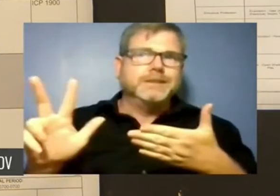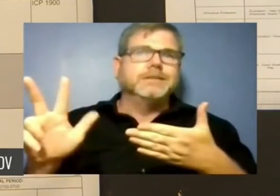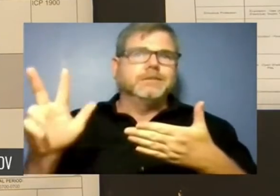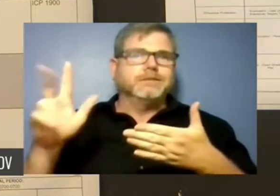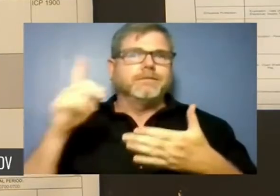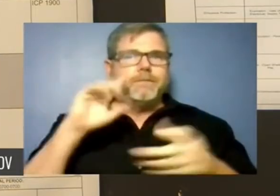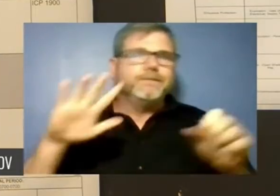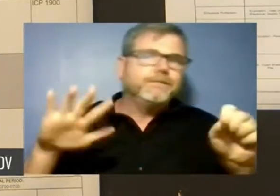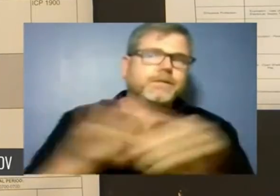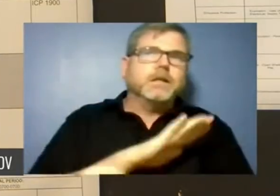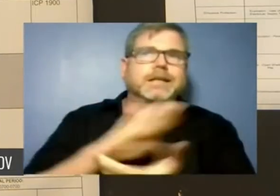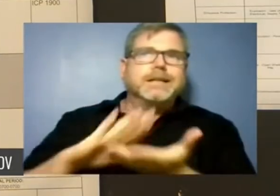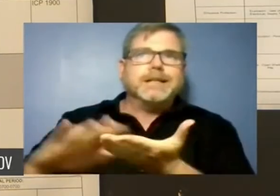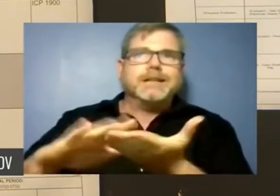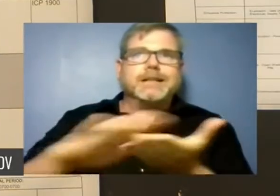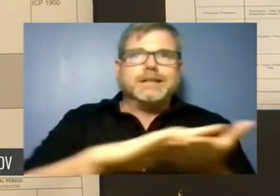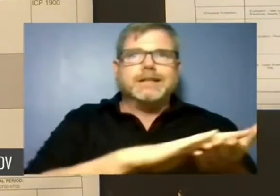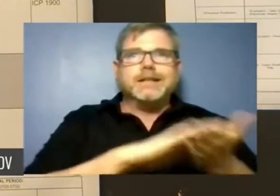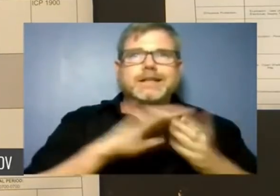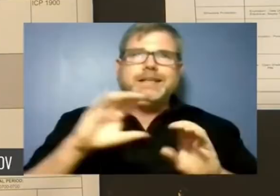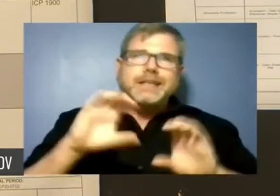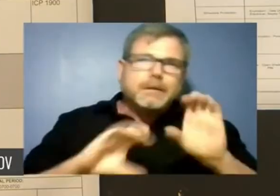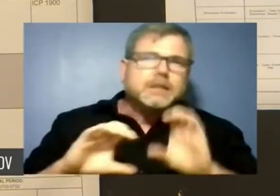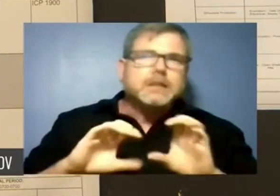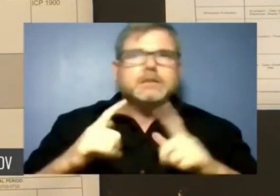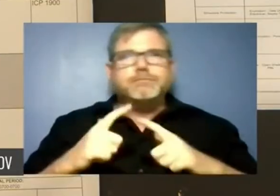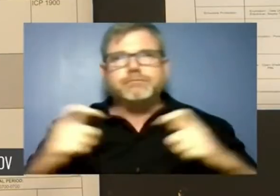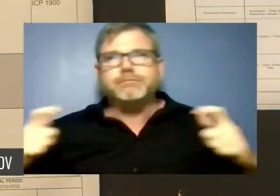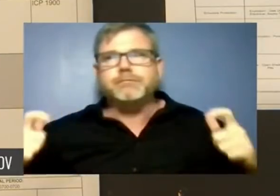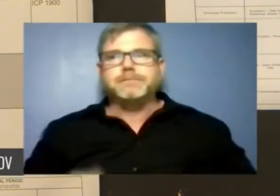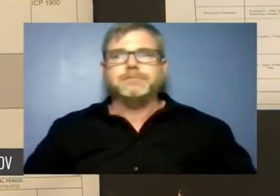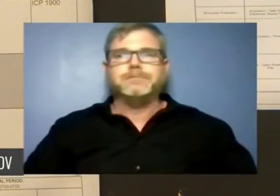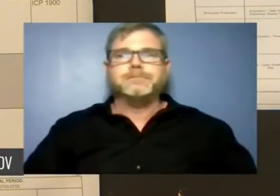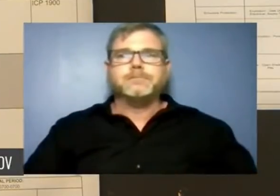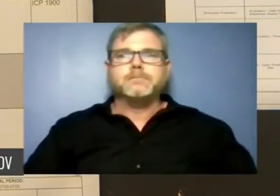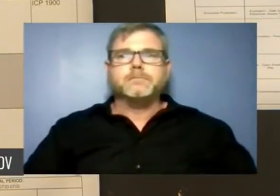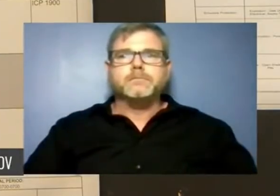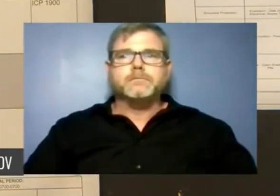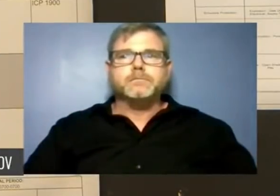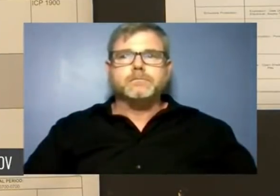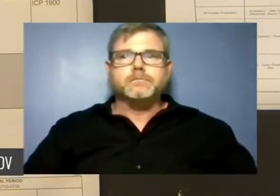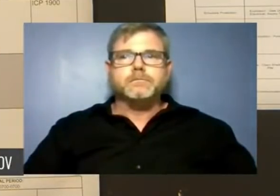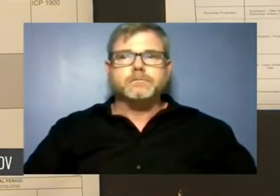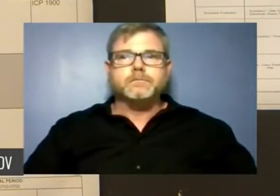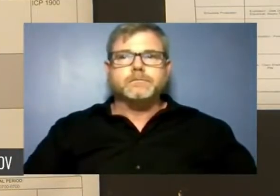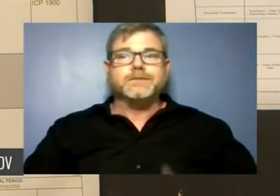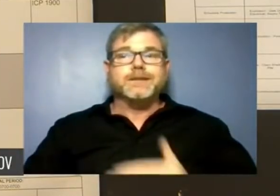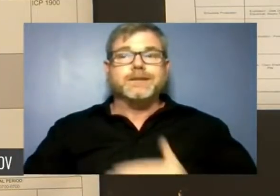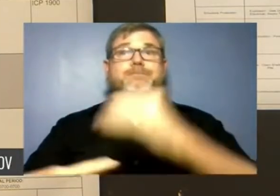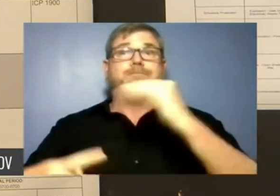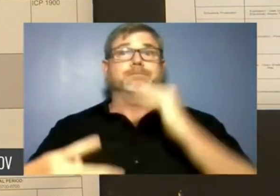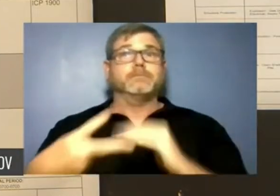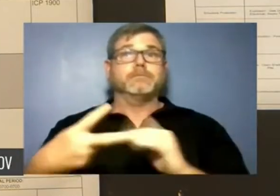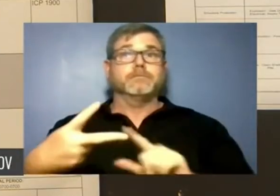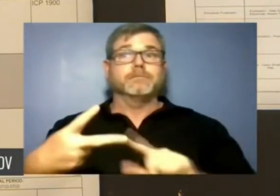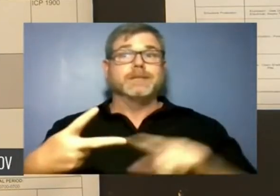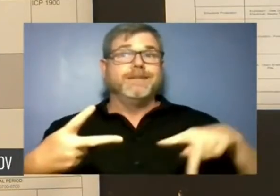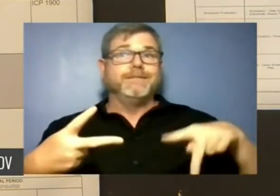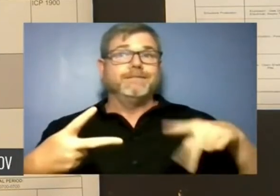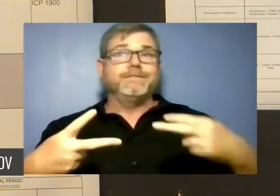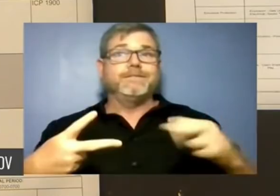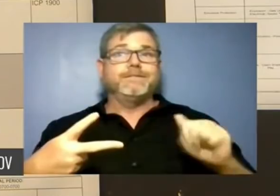be next phase that will happen is phase 2, which is the actual debris cleanup. And sometime within those